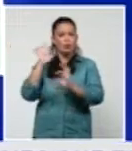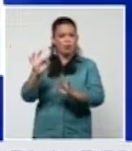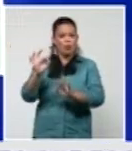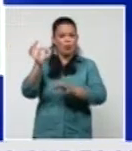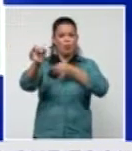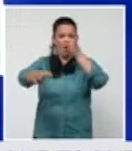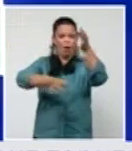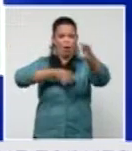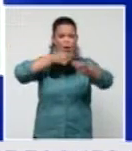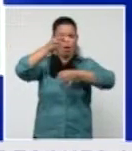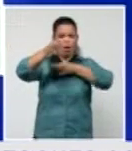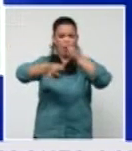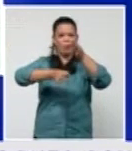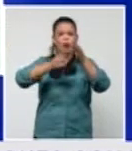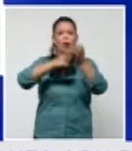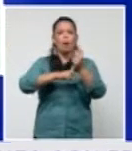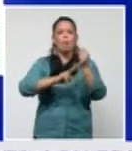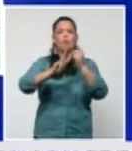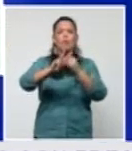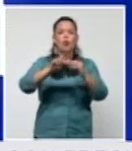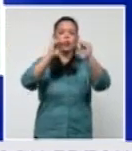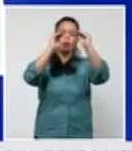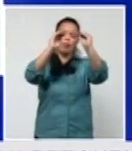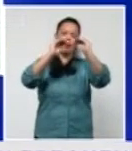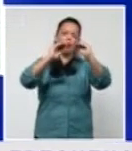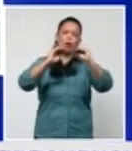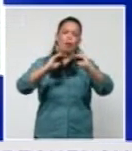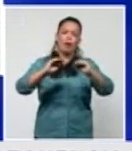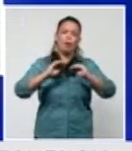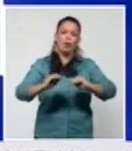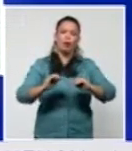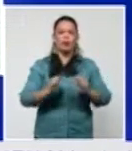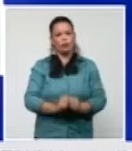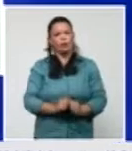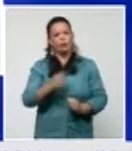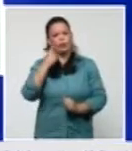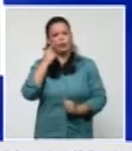October 29th through November 5th. As you can see,